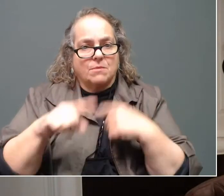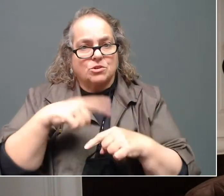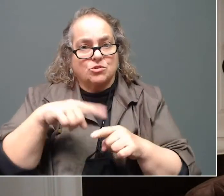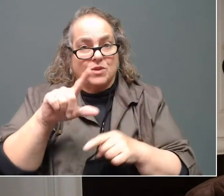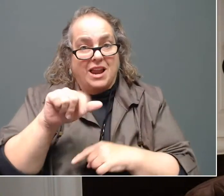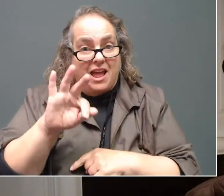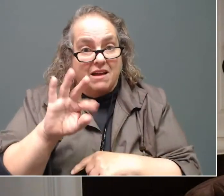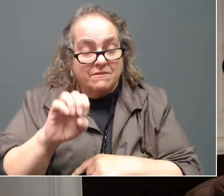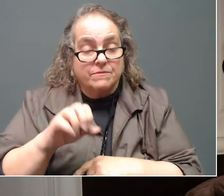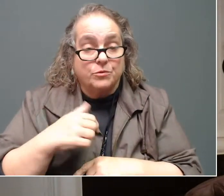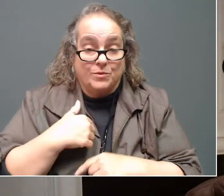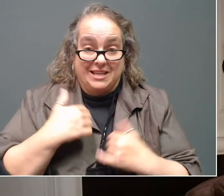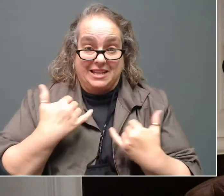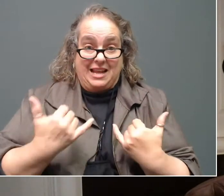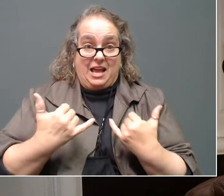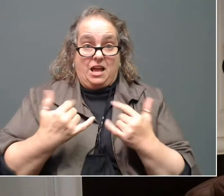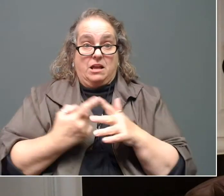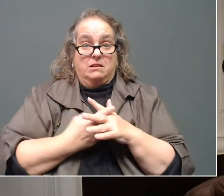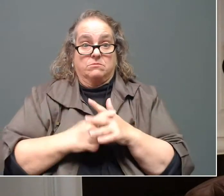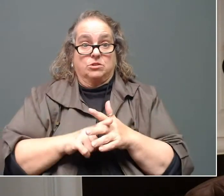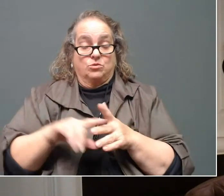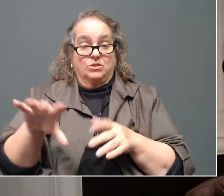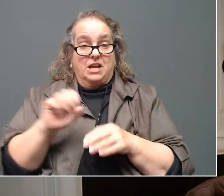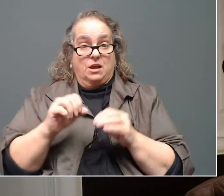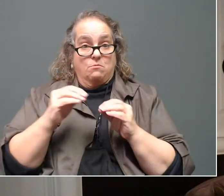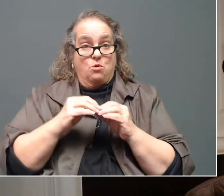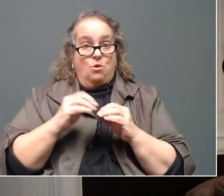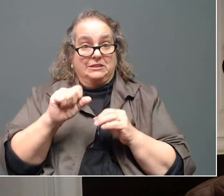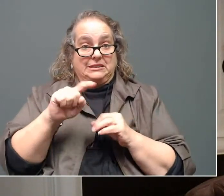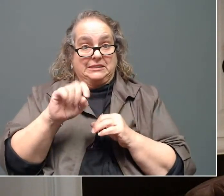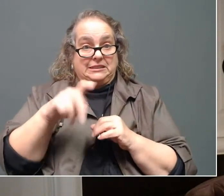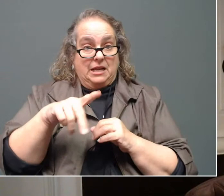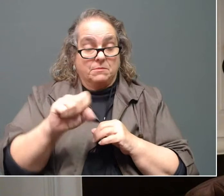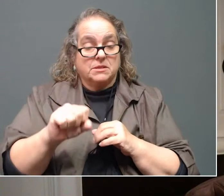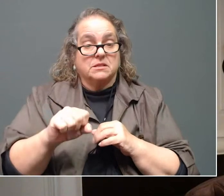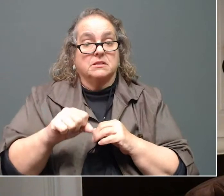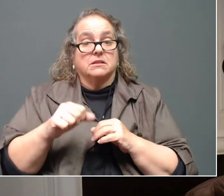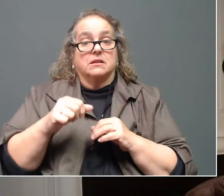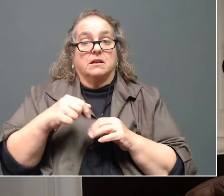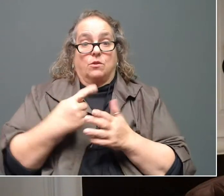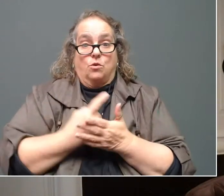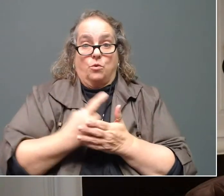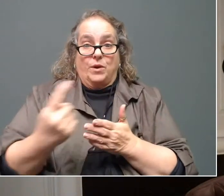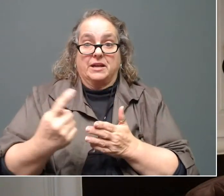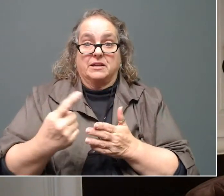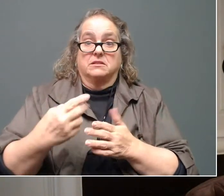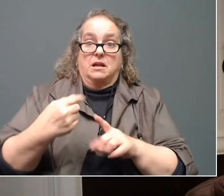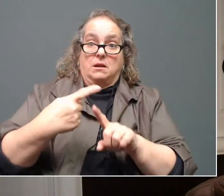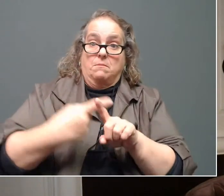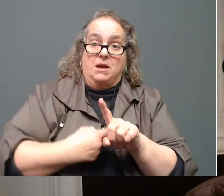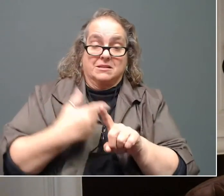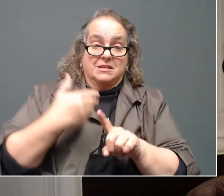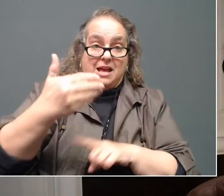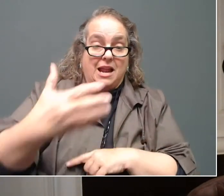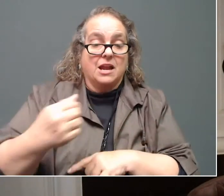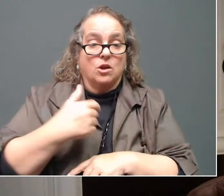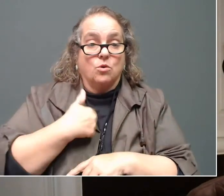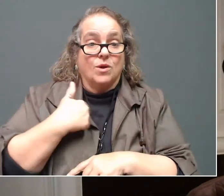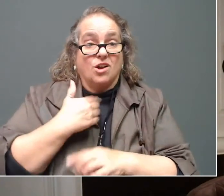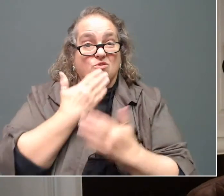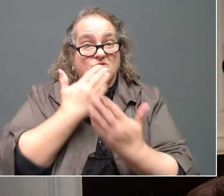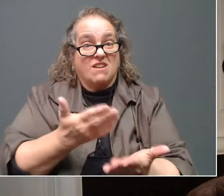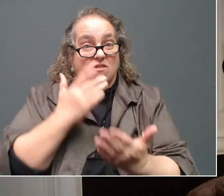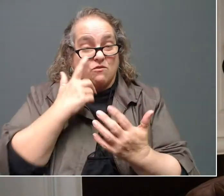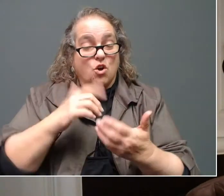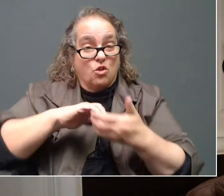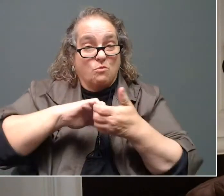take more steps. We will take yet more steps still in the weeks and months ahead. And we're grateful for the partnership of Norton